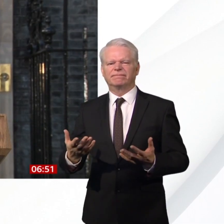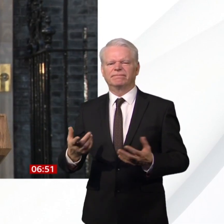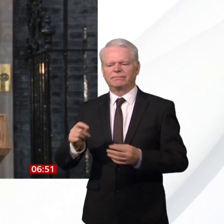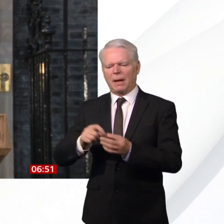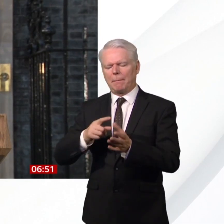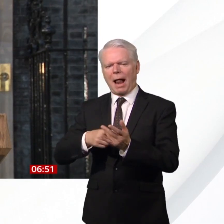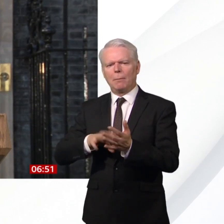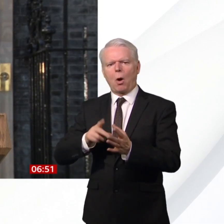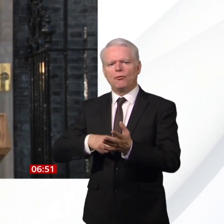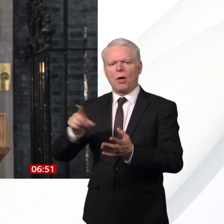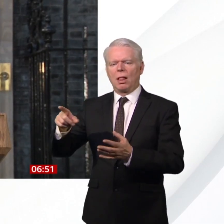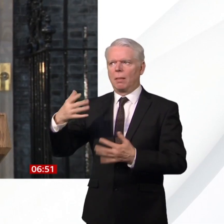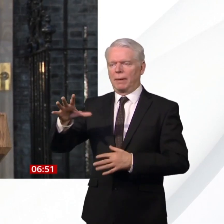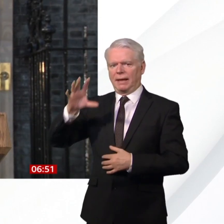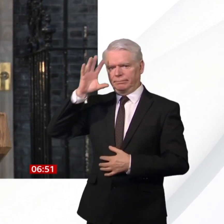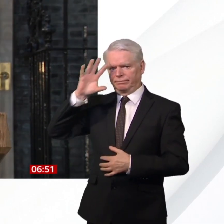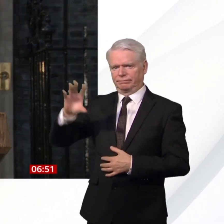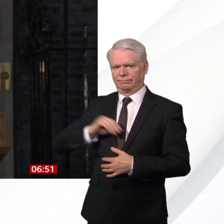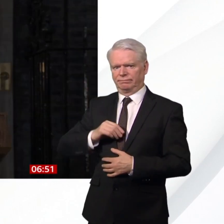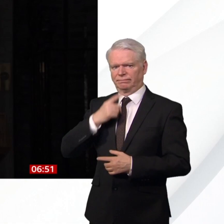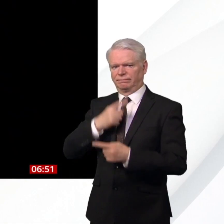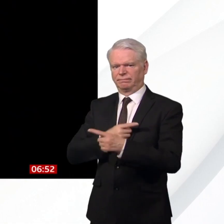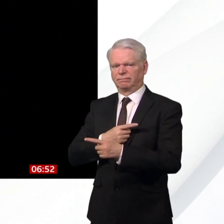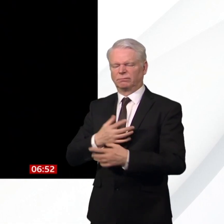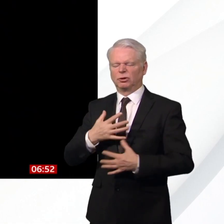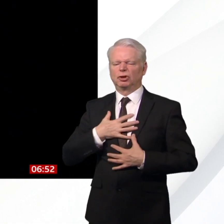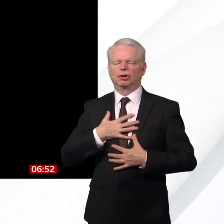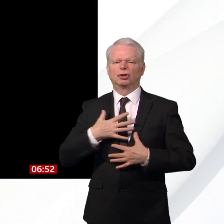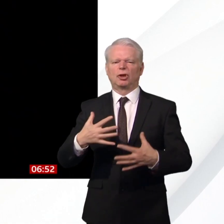Queen is a huge shock to the nation.